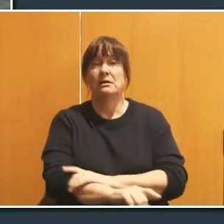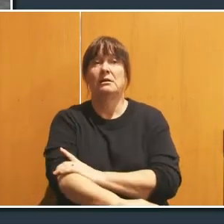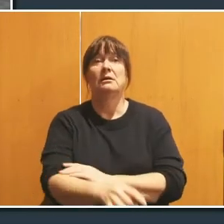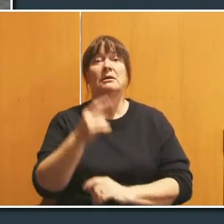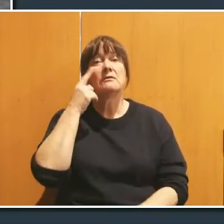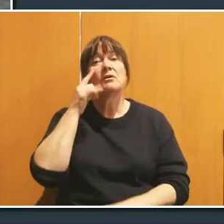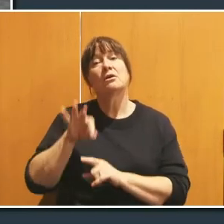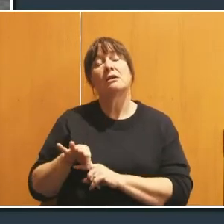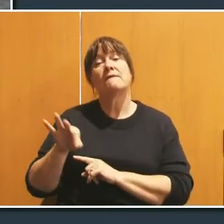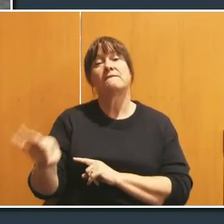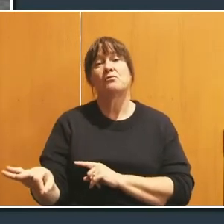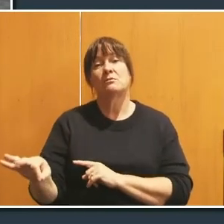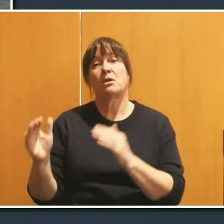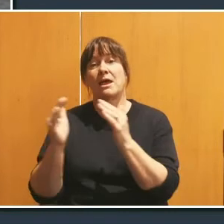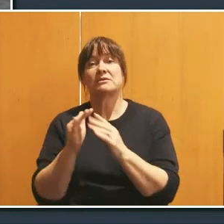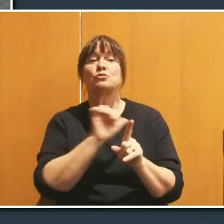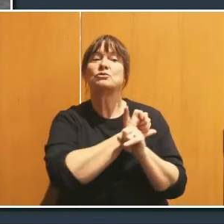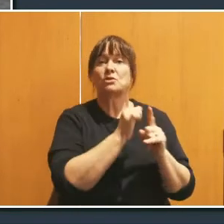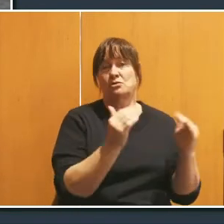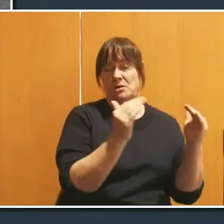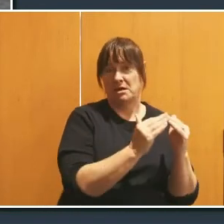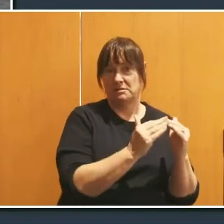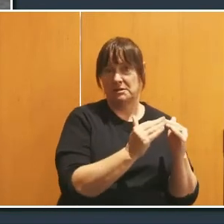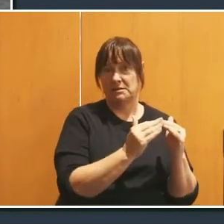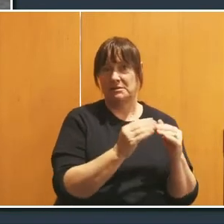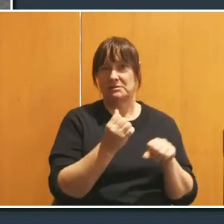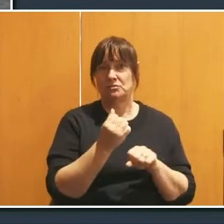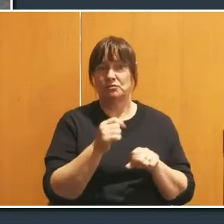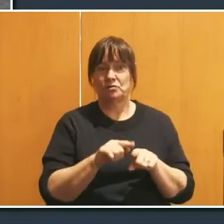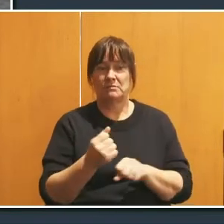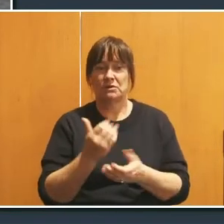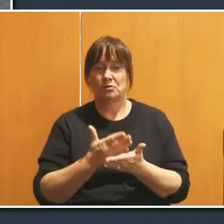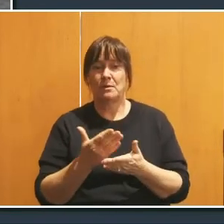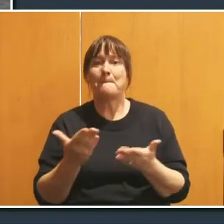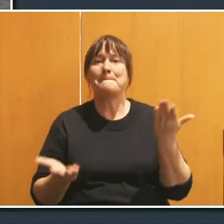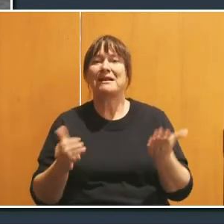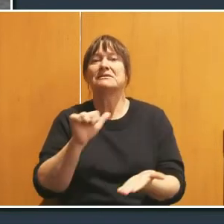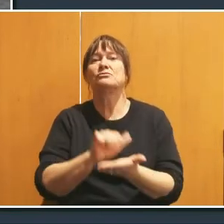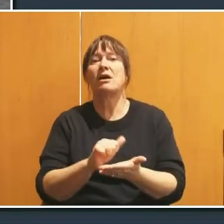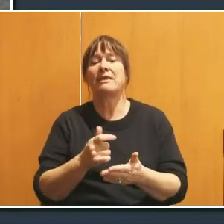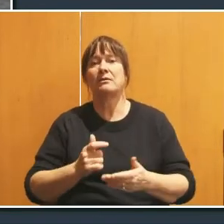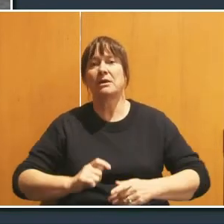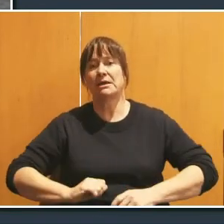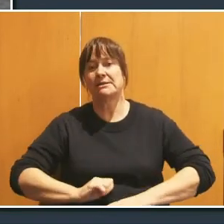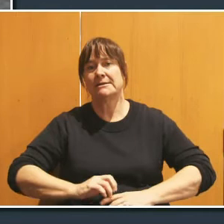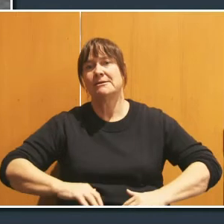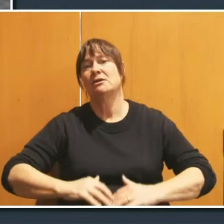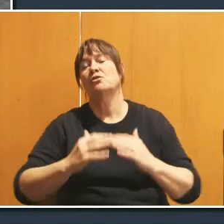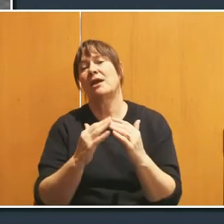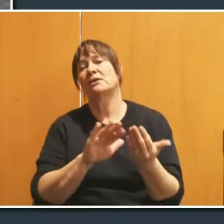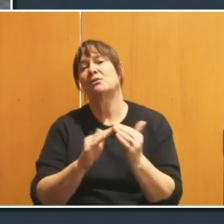these affordable and social housing subdivisions. It is about getting the balance right so that we're creating communities that we can all be proud